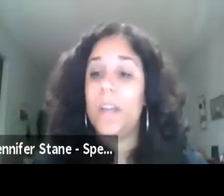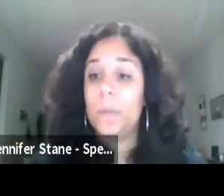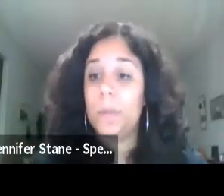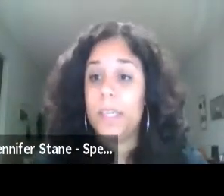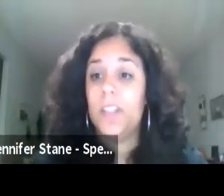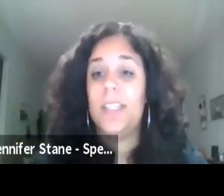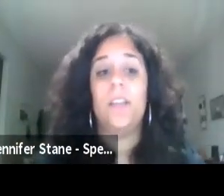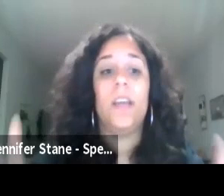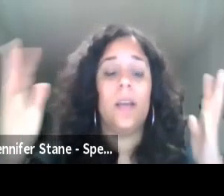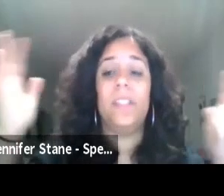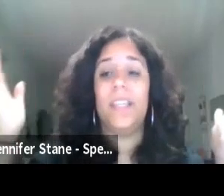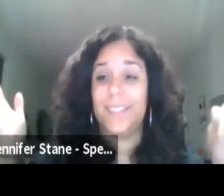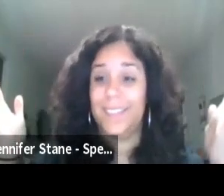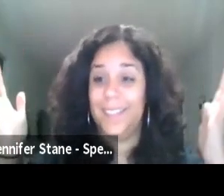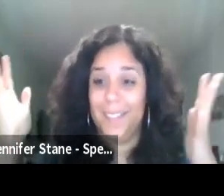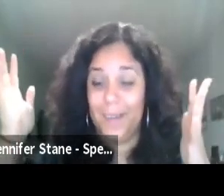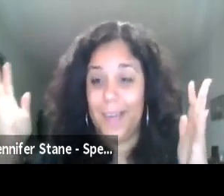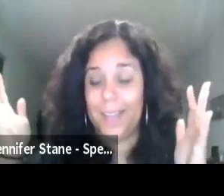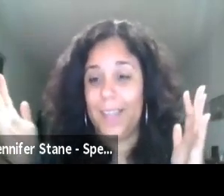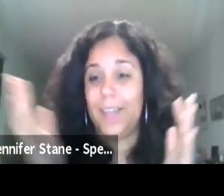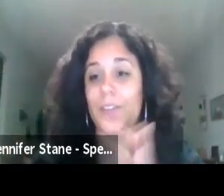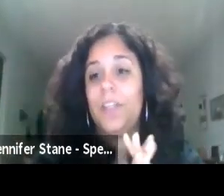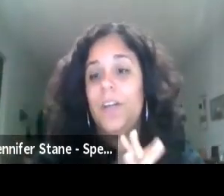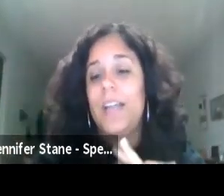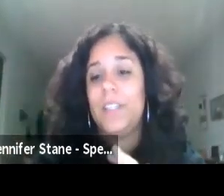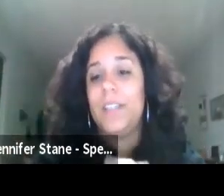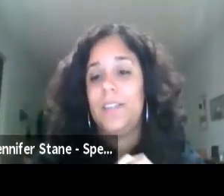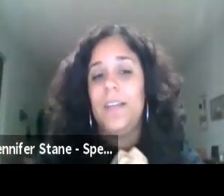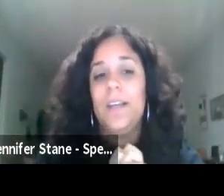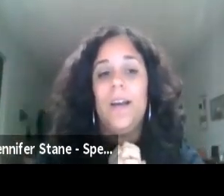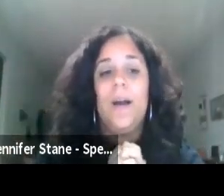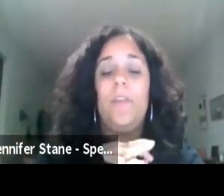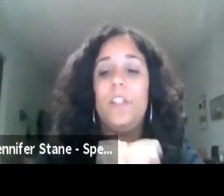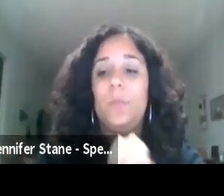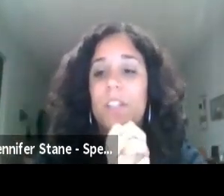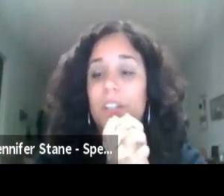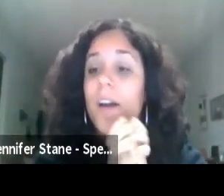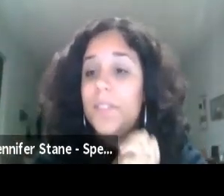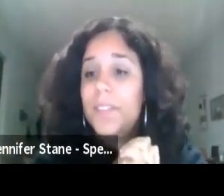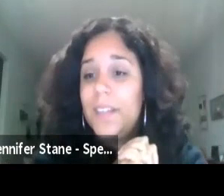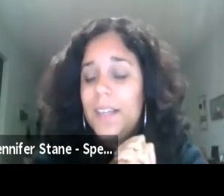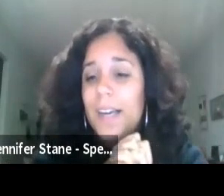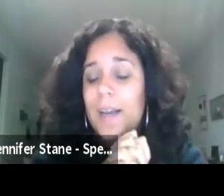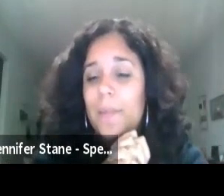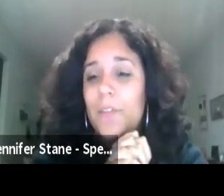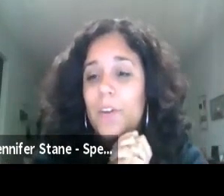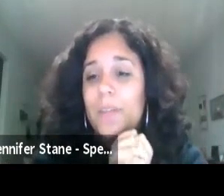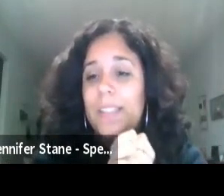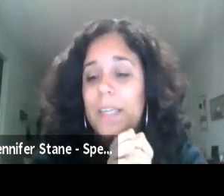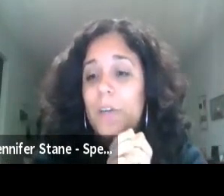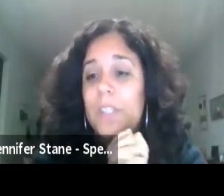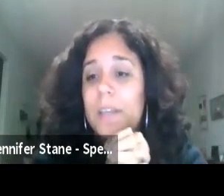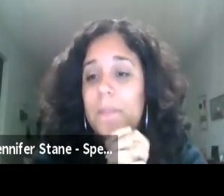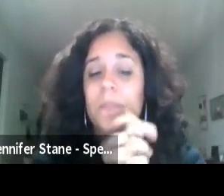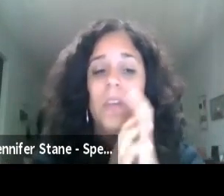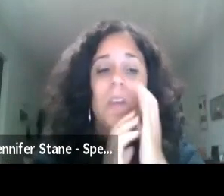Okay, other ways that we protect our teeth. You got to come see us, right? Go see your hygienist. Find you one that you love so that you're always